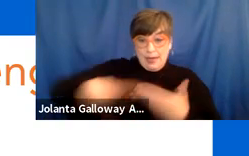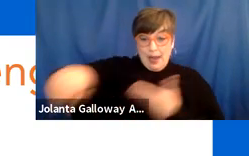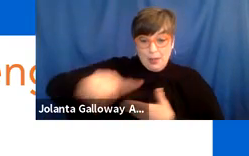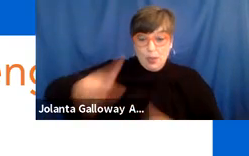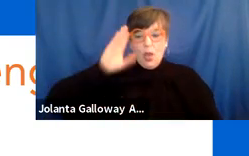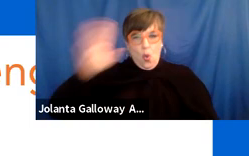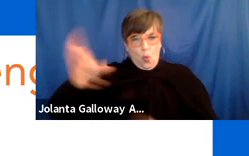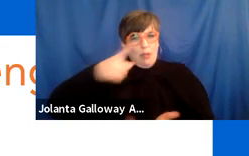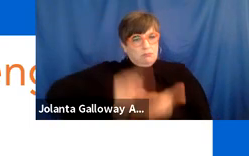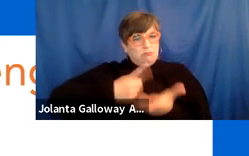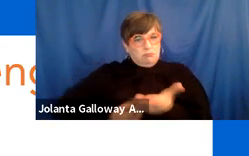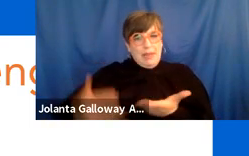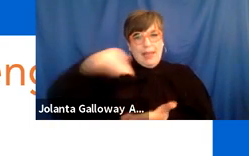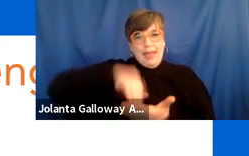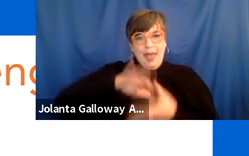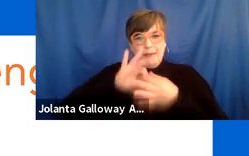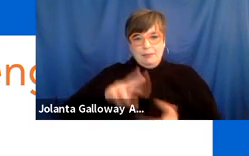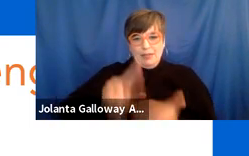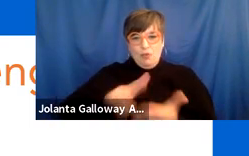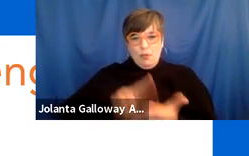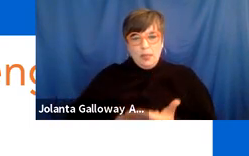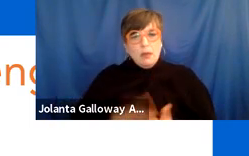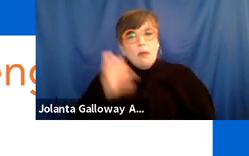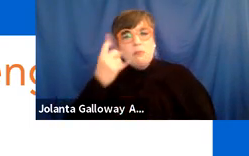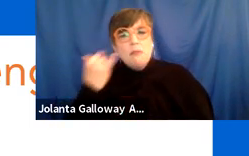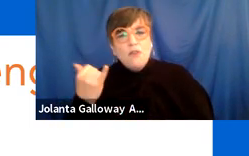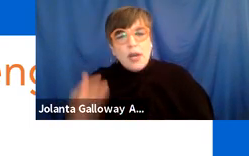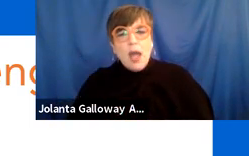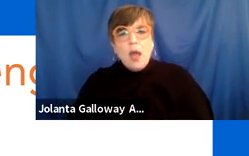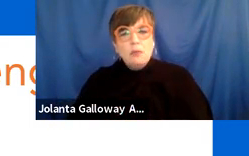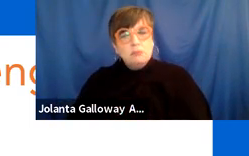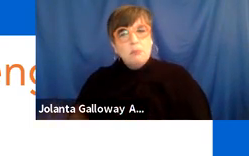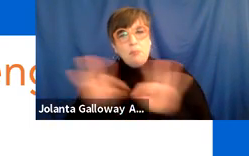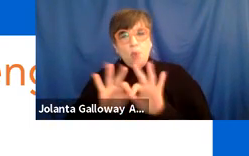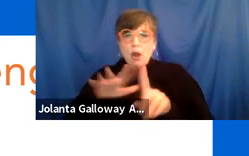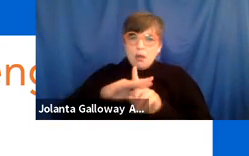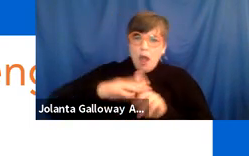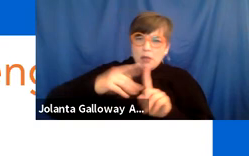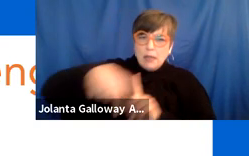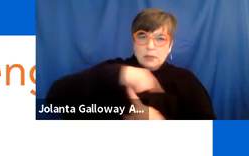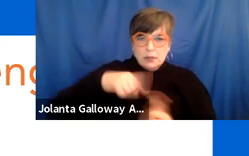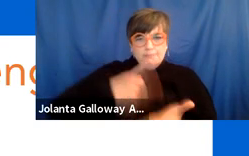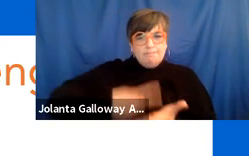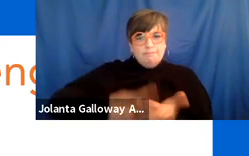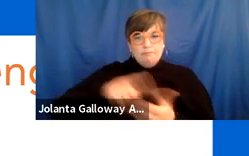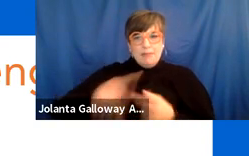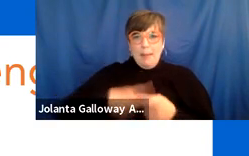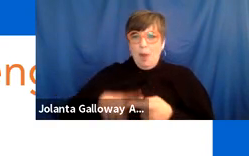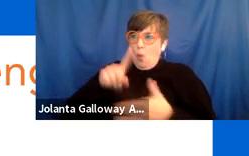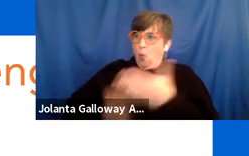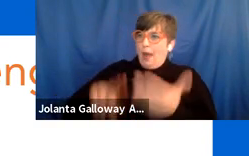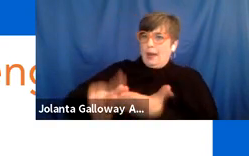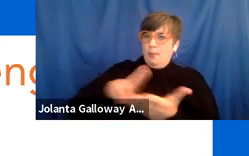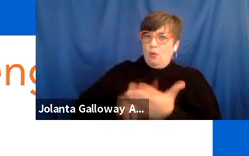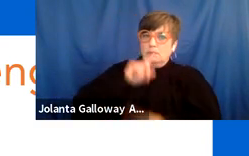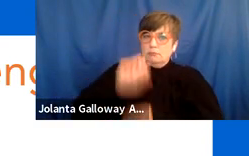discussion of enrollment changes. In the meantime, some important context about the enrollment realities are worth noting. Total actual